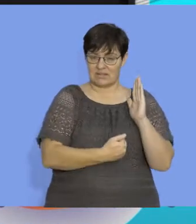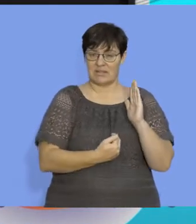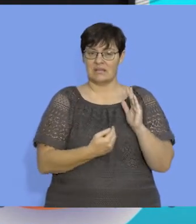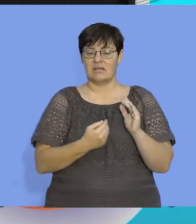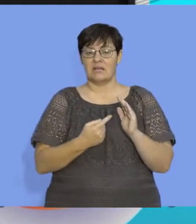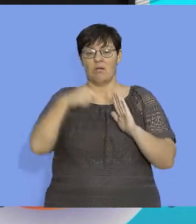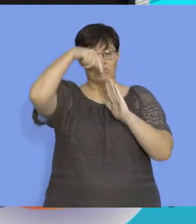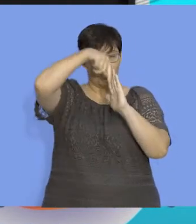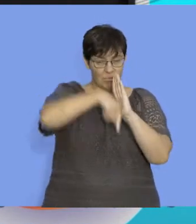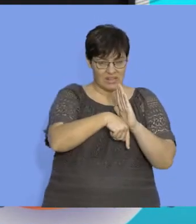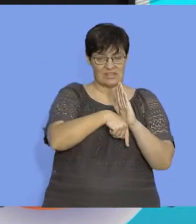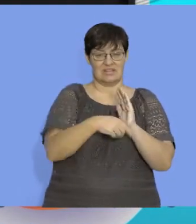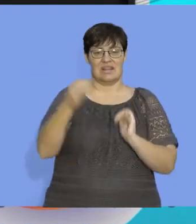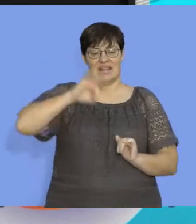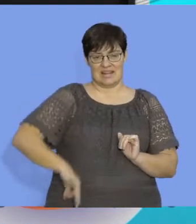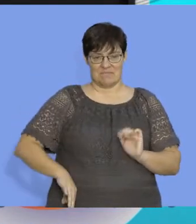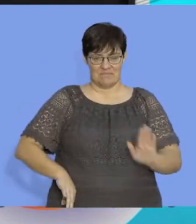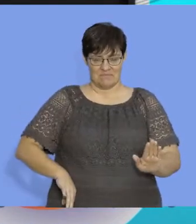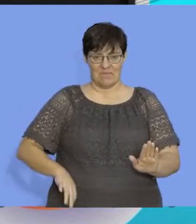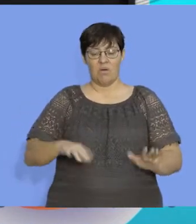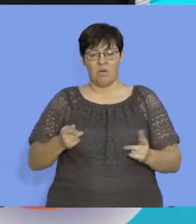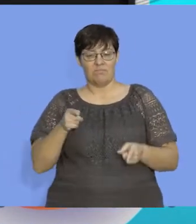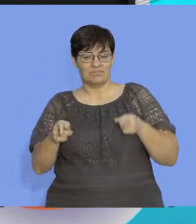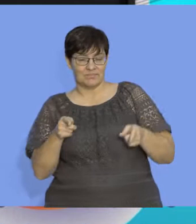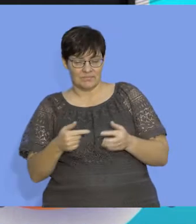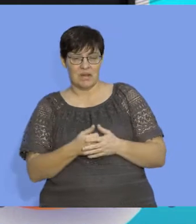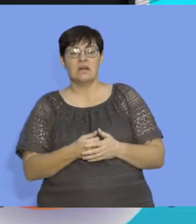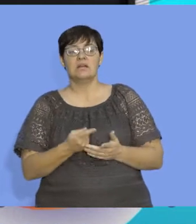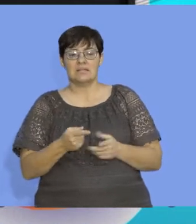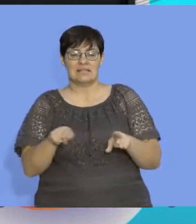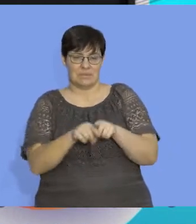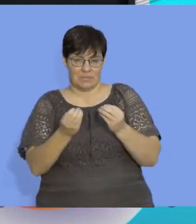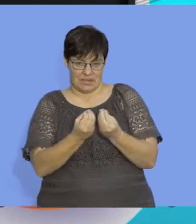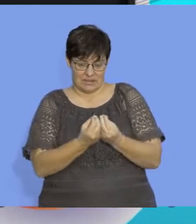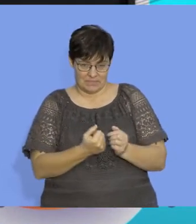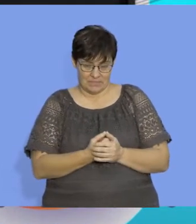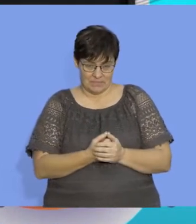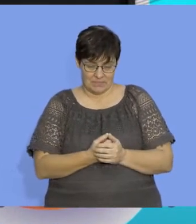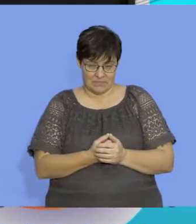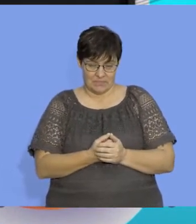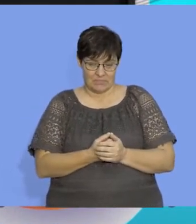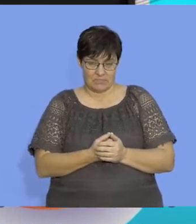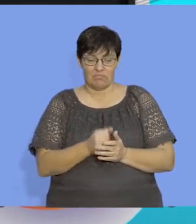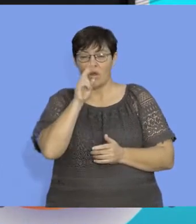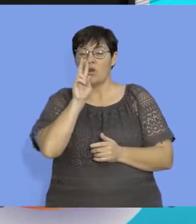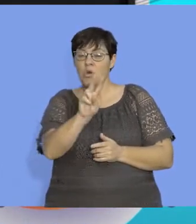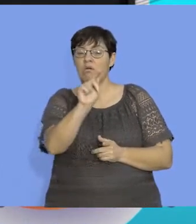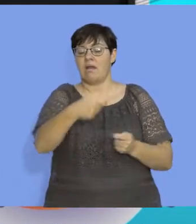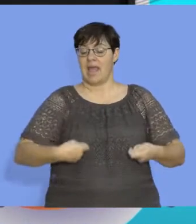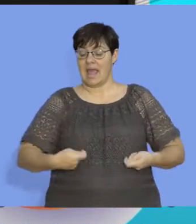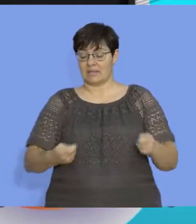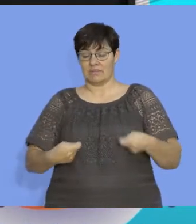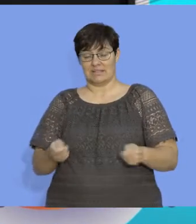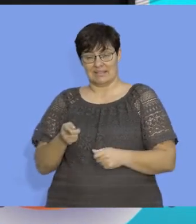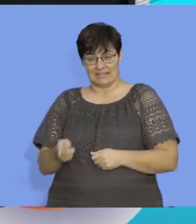talk about an income statement or the Statement of Comprehensive Income, it's one and the same thing. So, looking at your expenses,